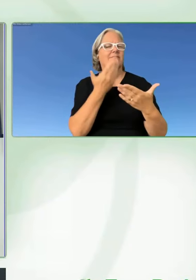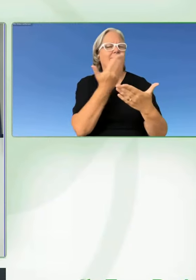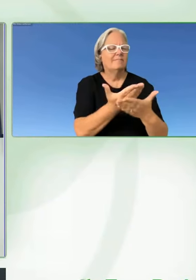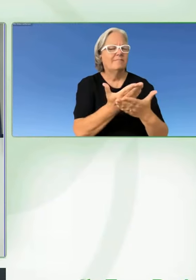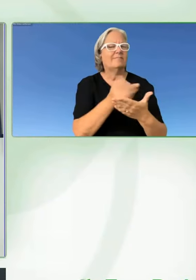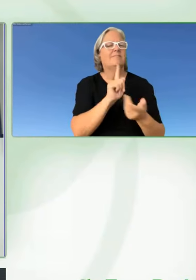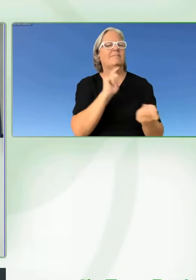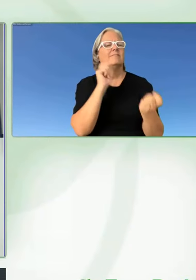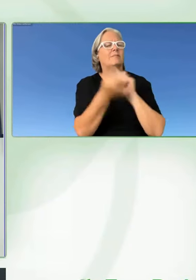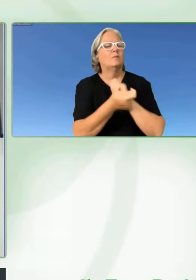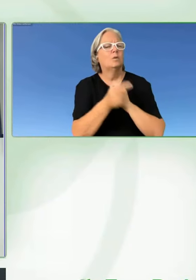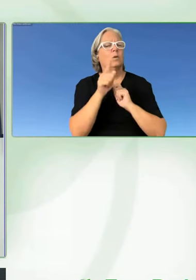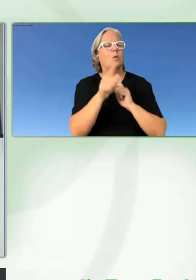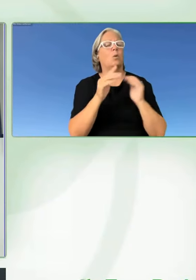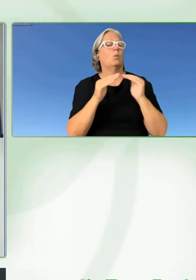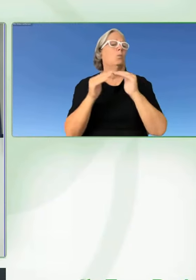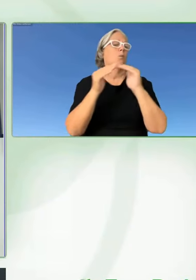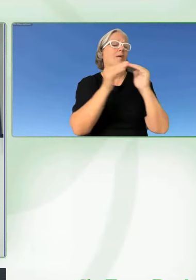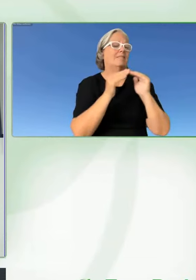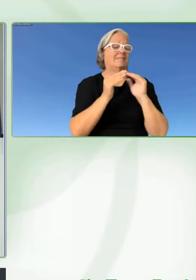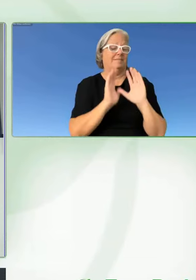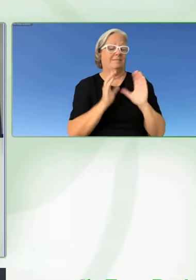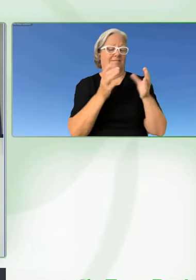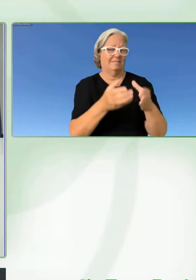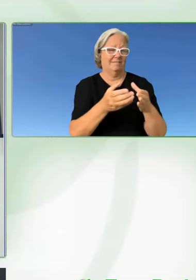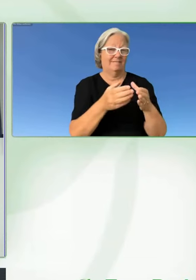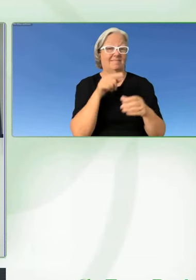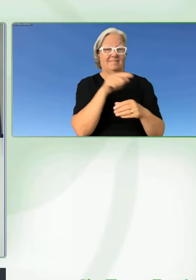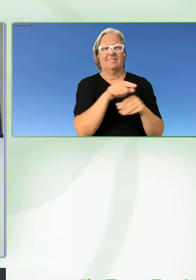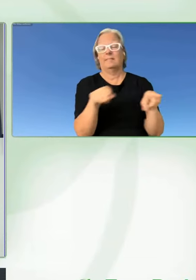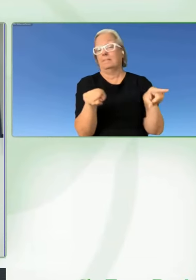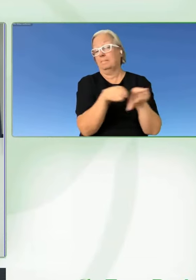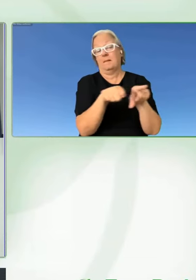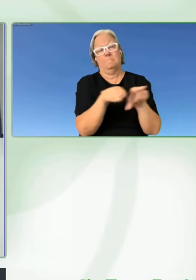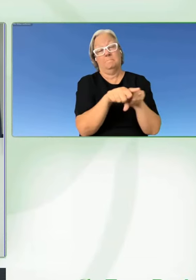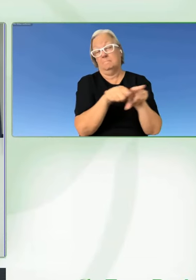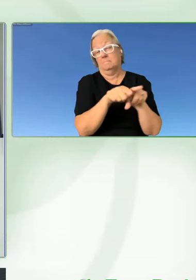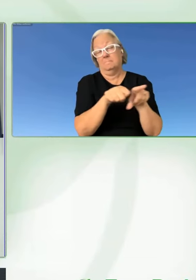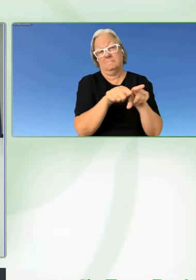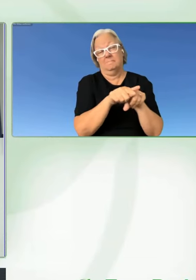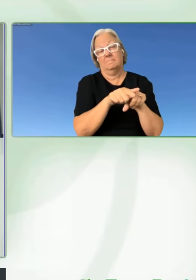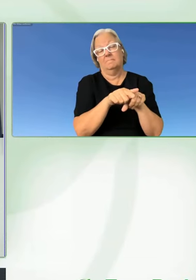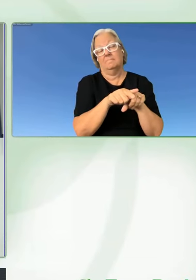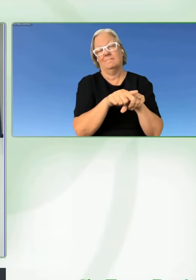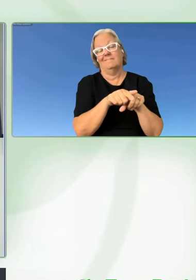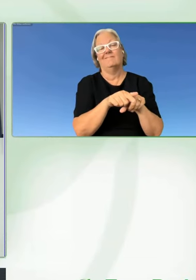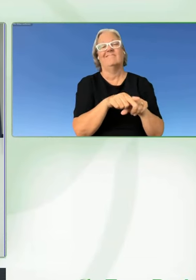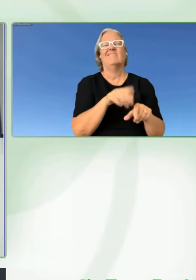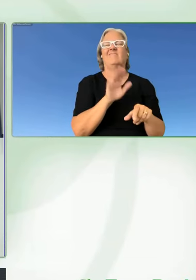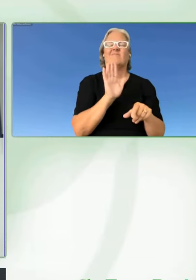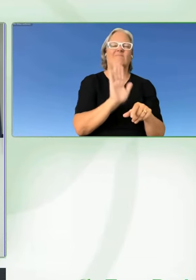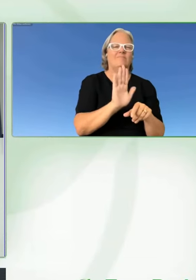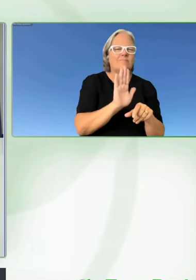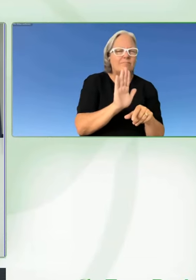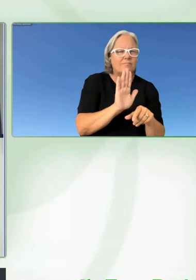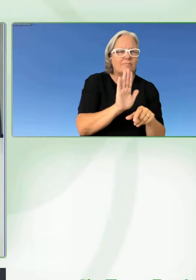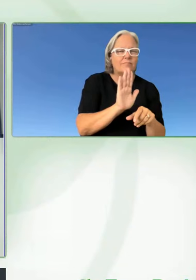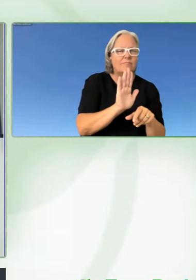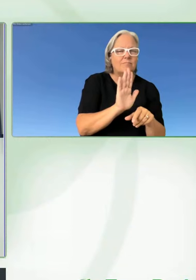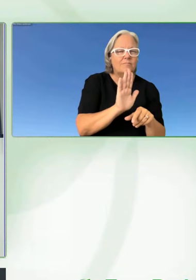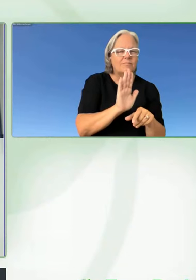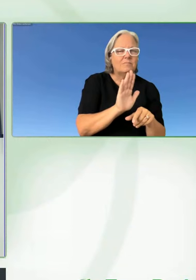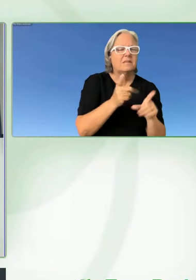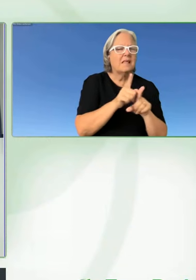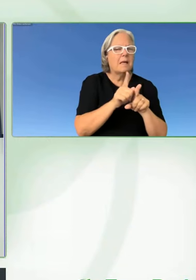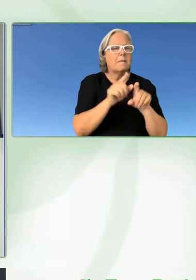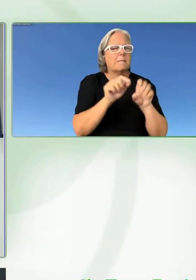equality bodies, in principle, the same approach would be taken when it comes to the all occurrences of the possible